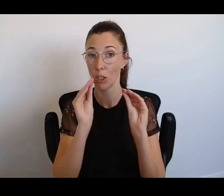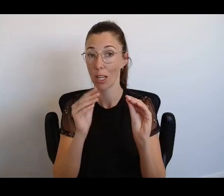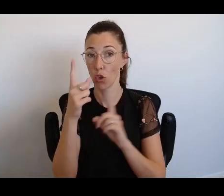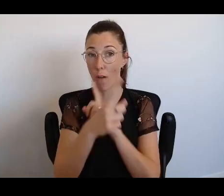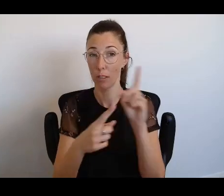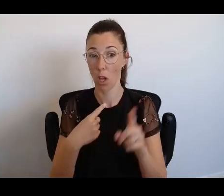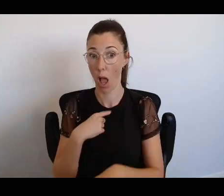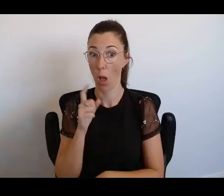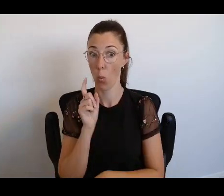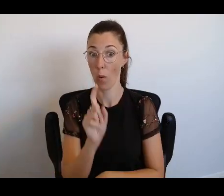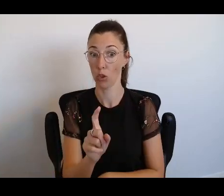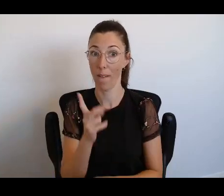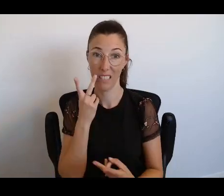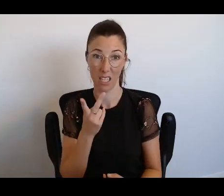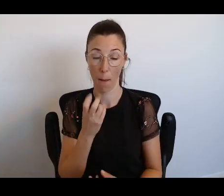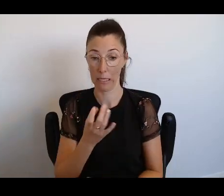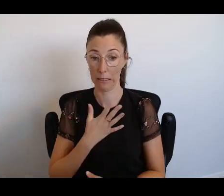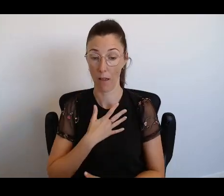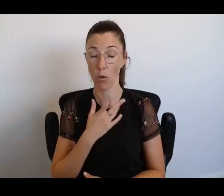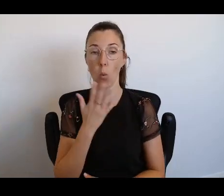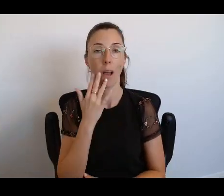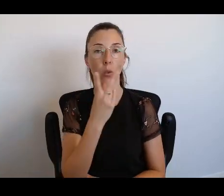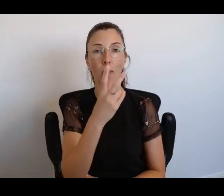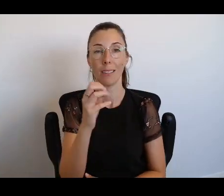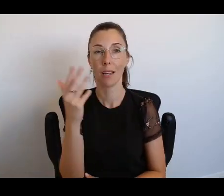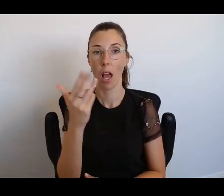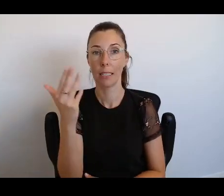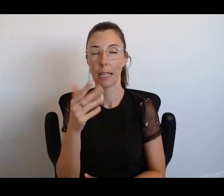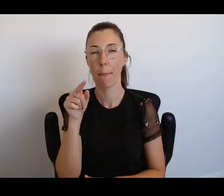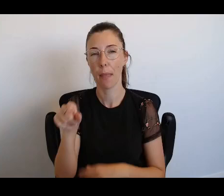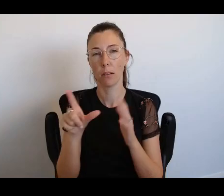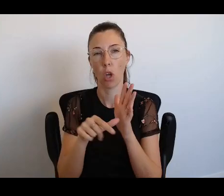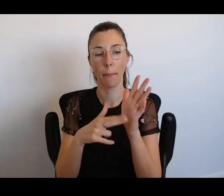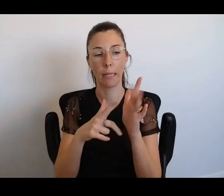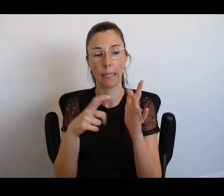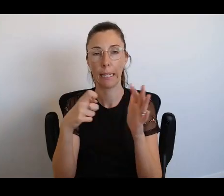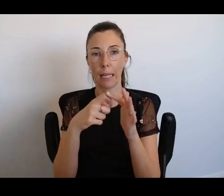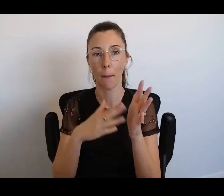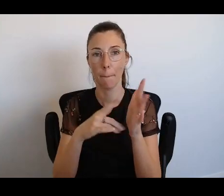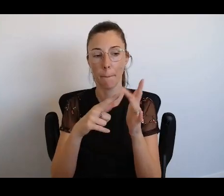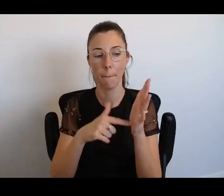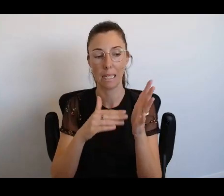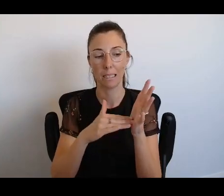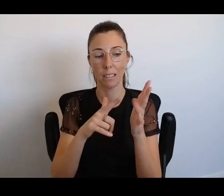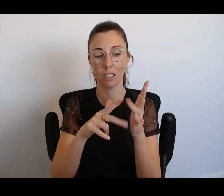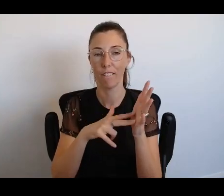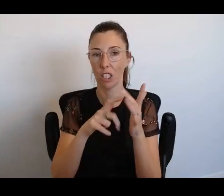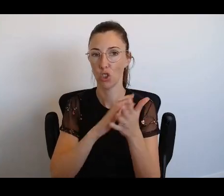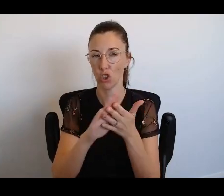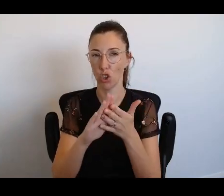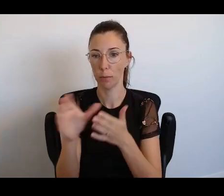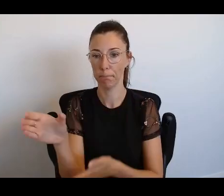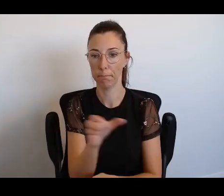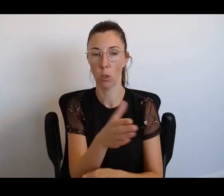in 2019. Nick Mitrovic at that time had just been appointed the new director of the